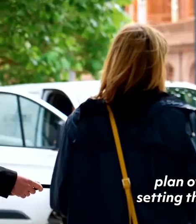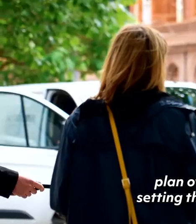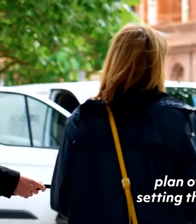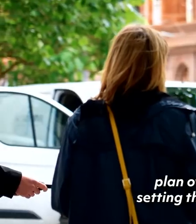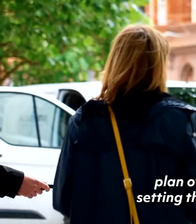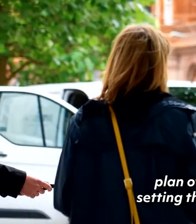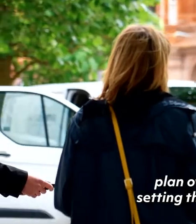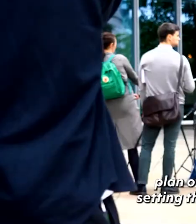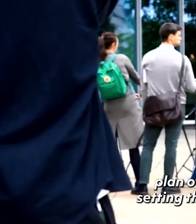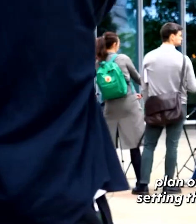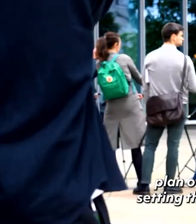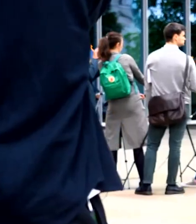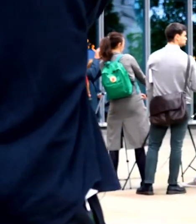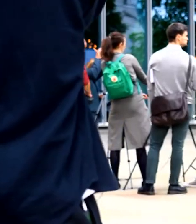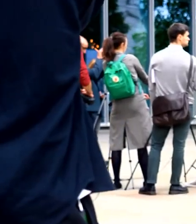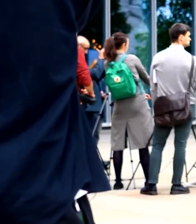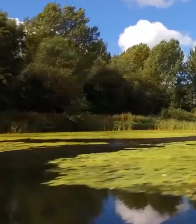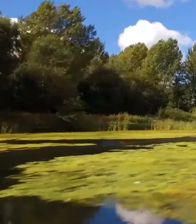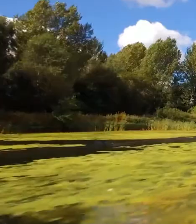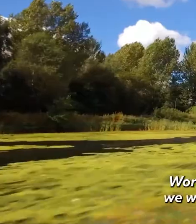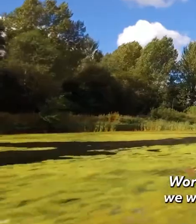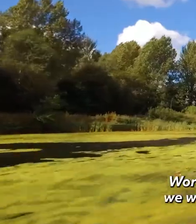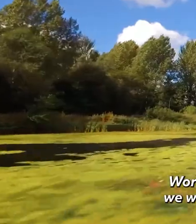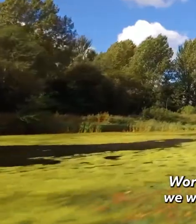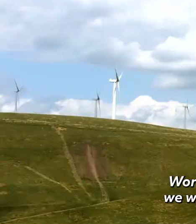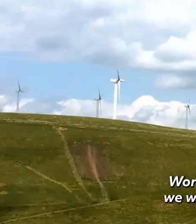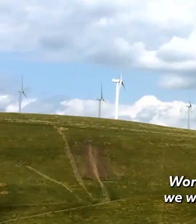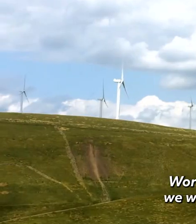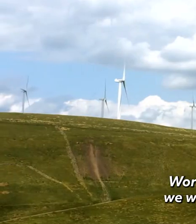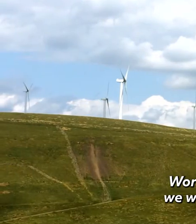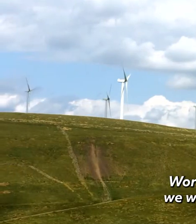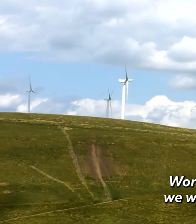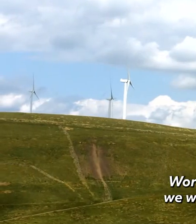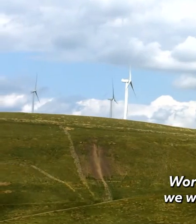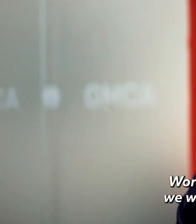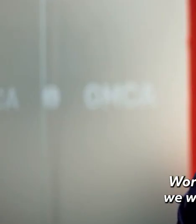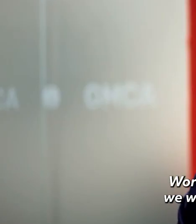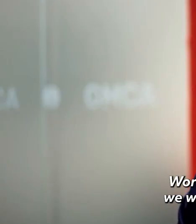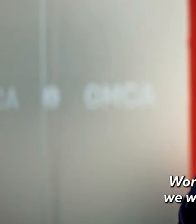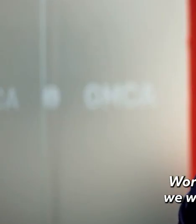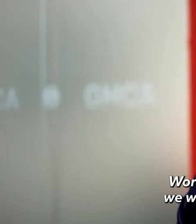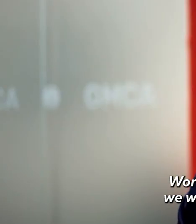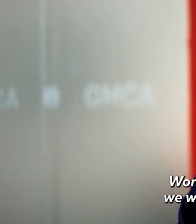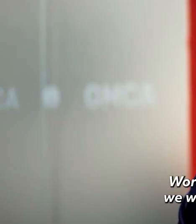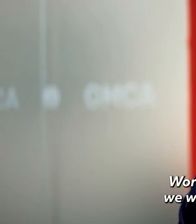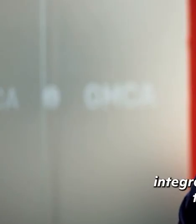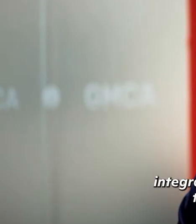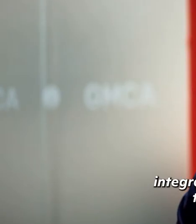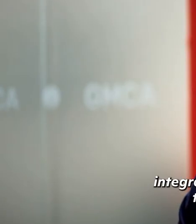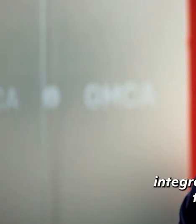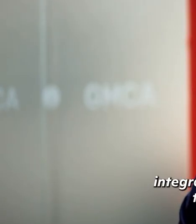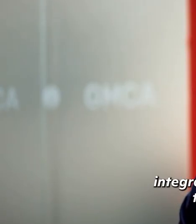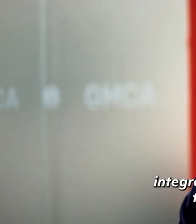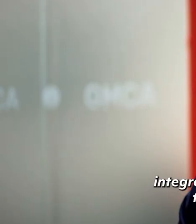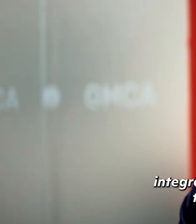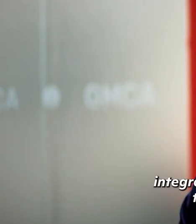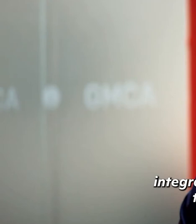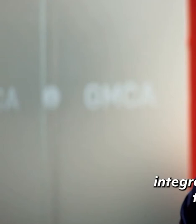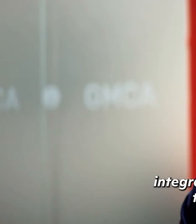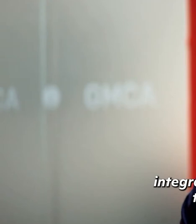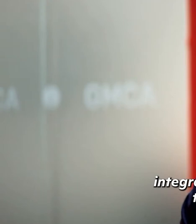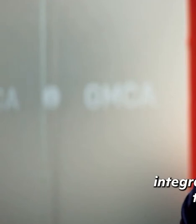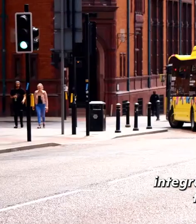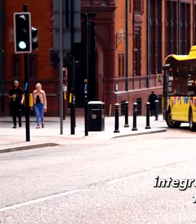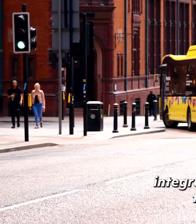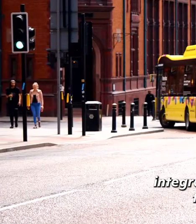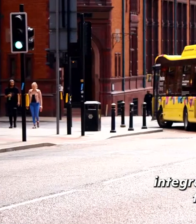the standard for others to follow. Working with the government, we want to bring a London-style integrated public